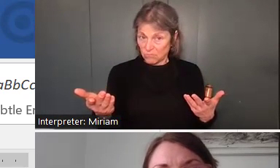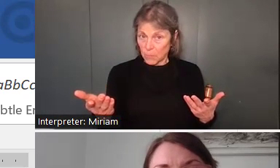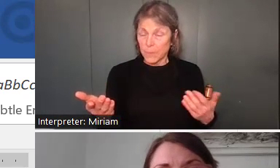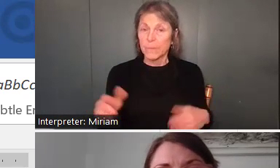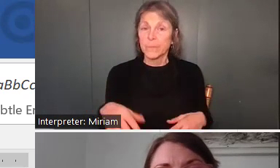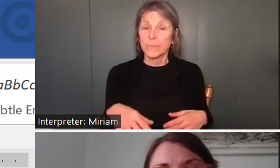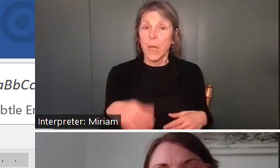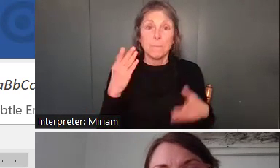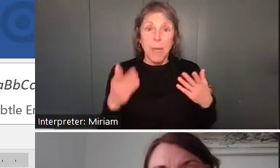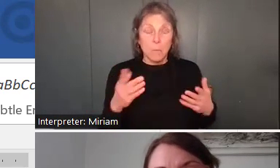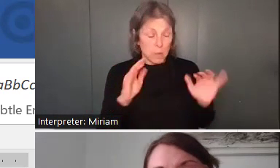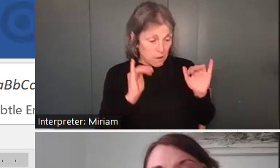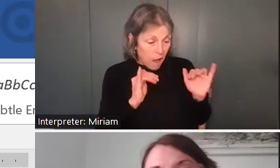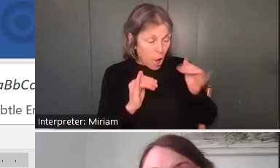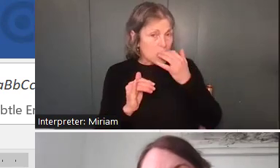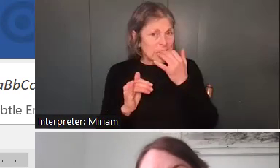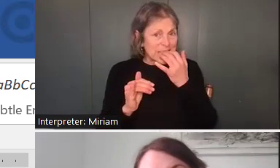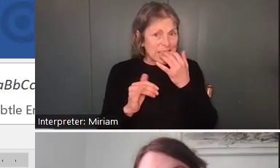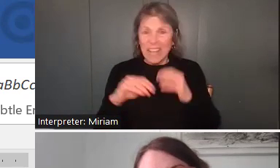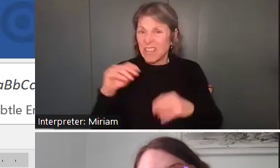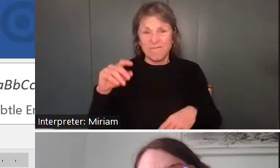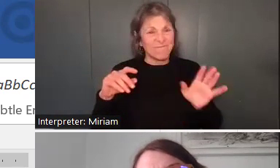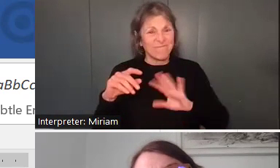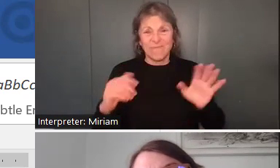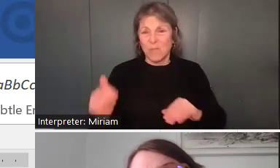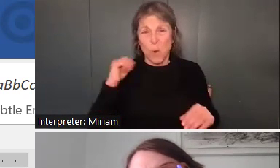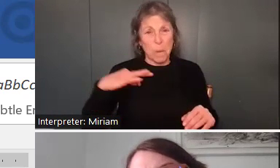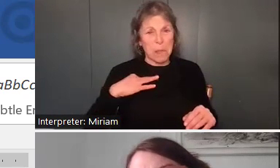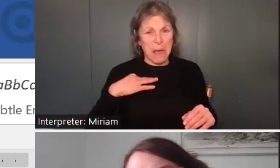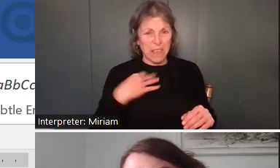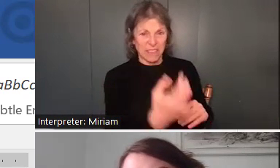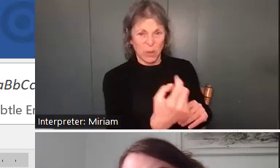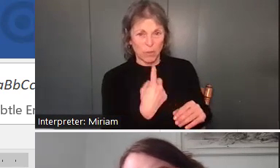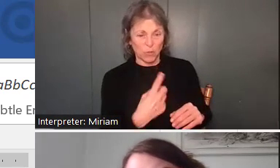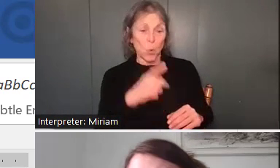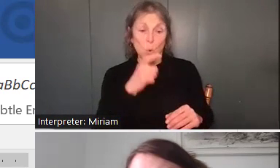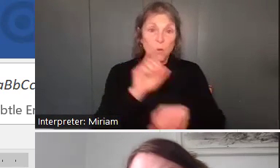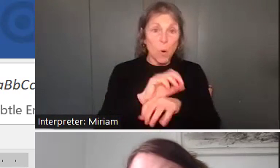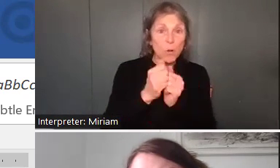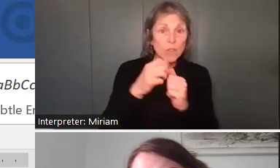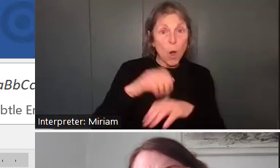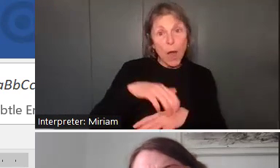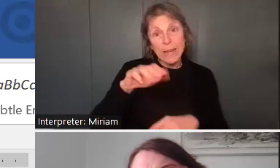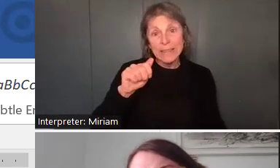thinking to yourself, oh, should I not apply because there's this question on here and I haven't worked with anyone?